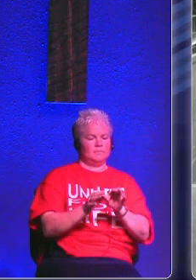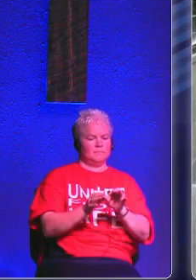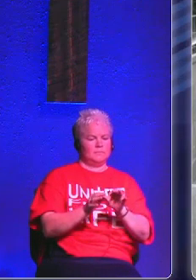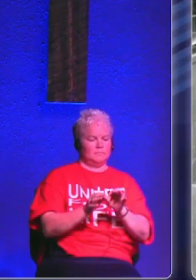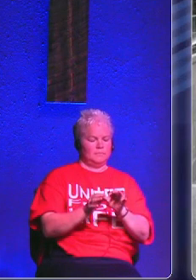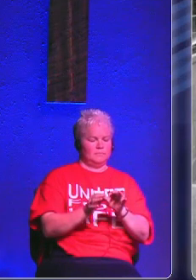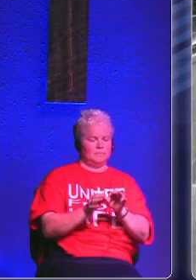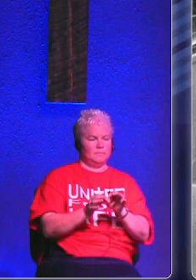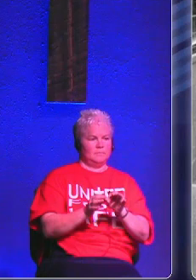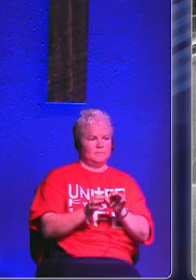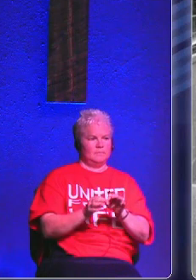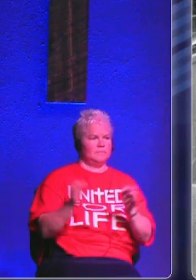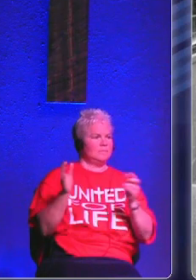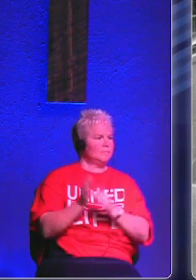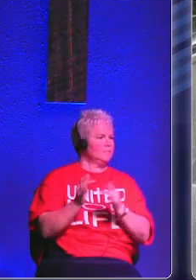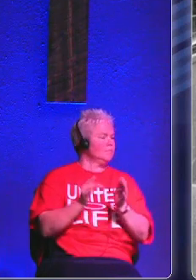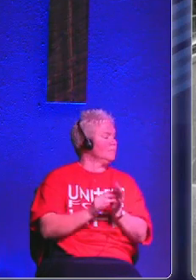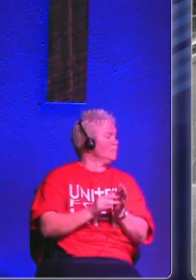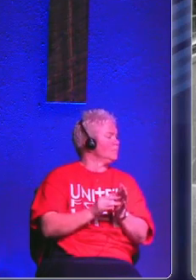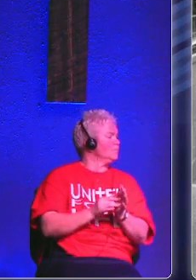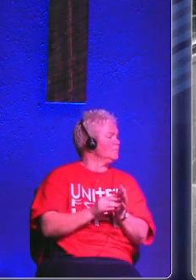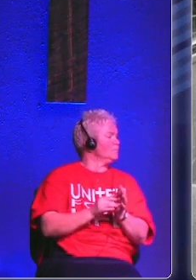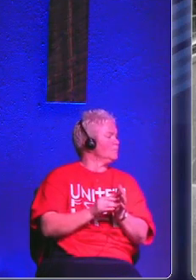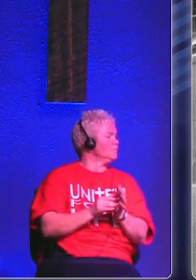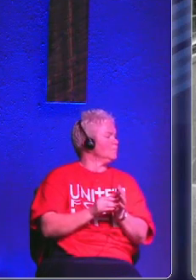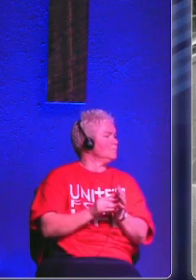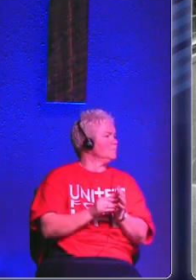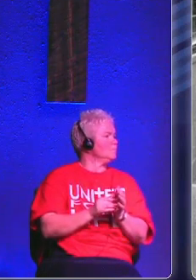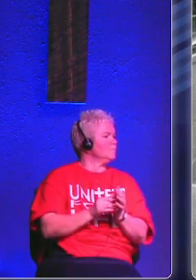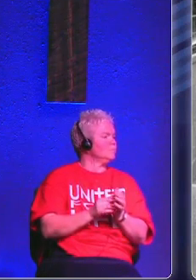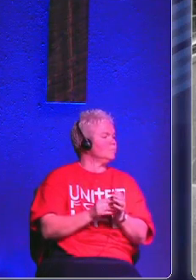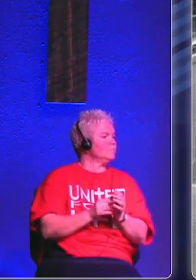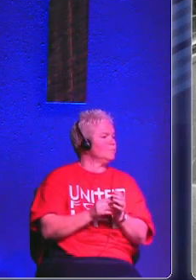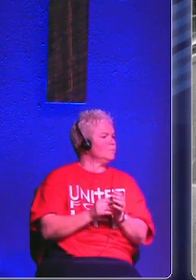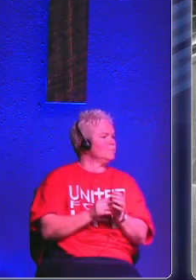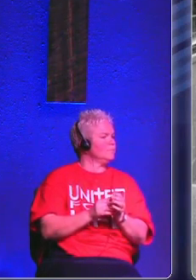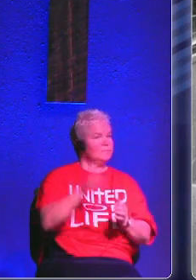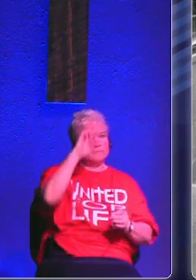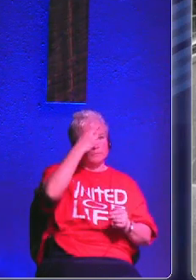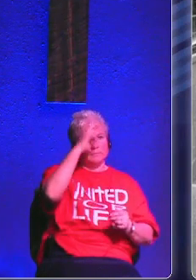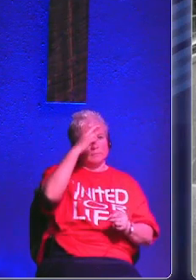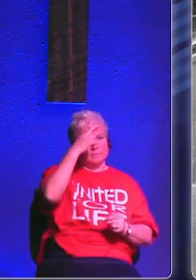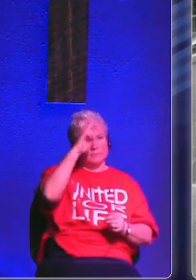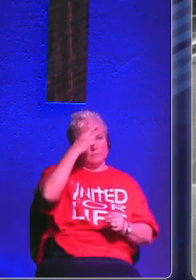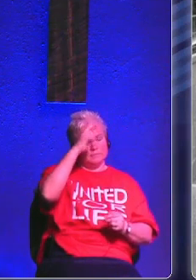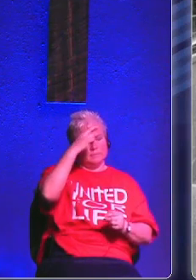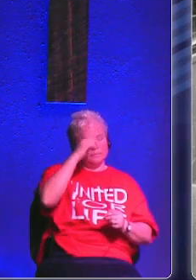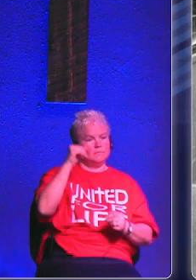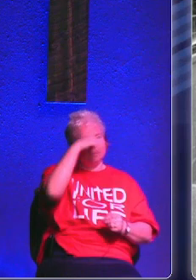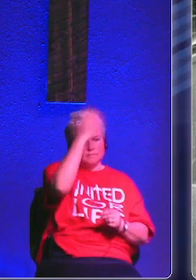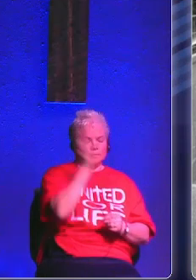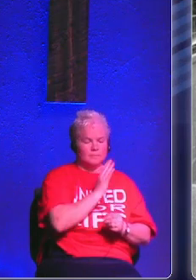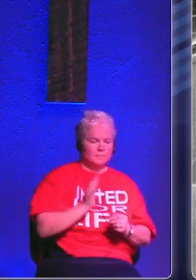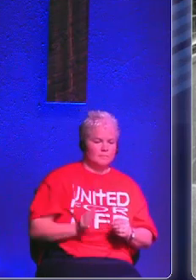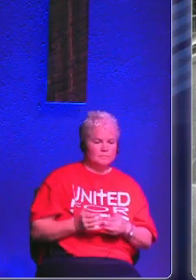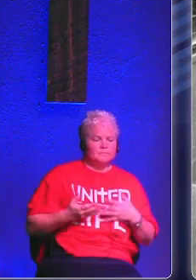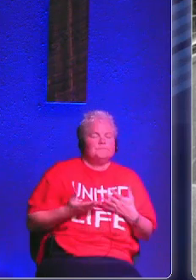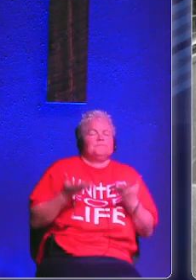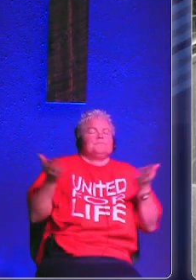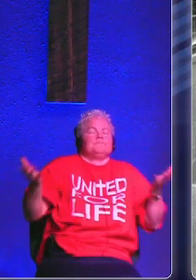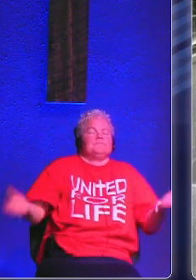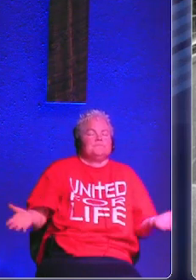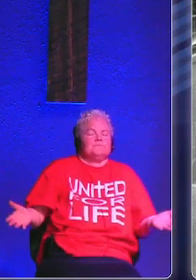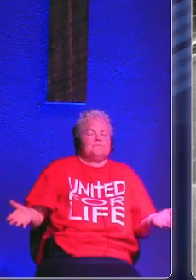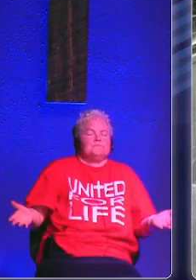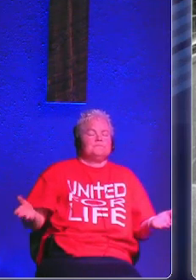have put no value in Jesus. And that's due to various reasons, like never opening themselves